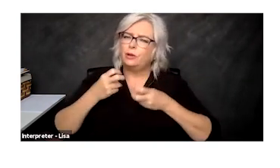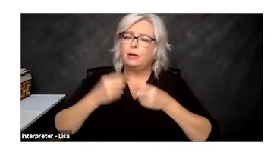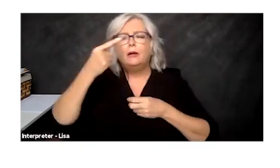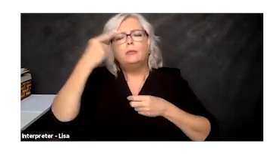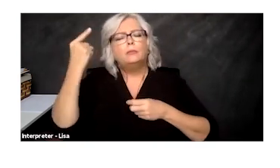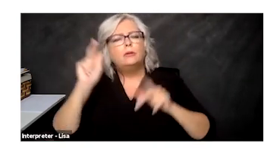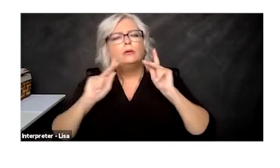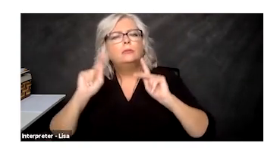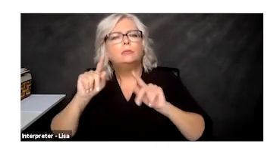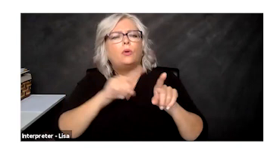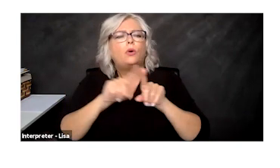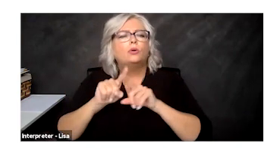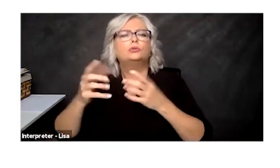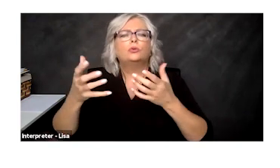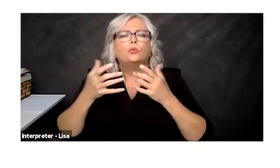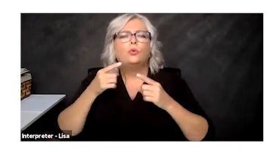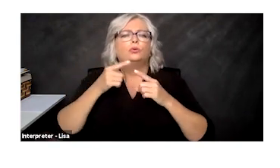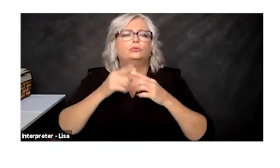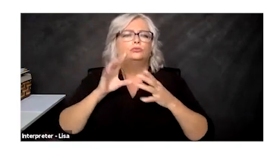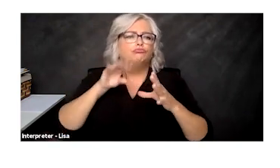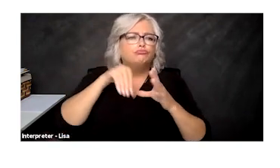Black people also want to partake in things as well.